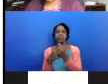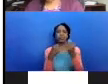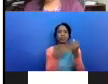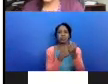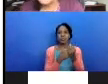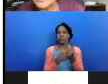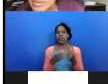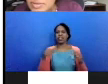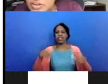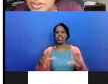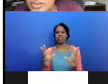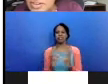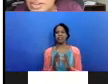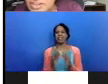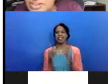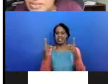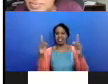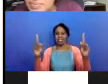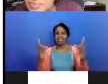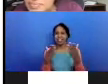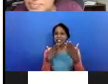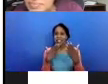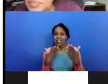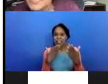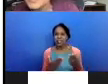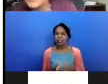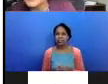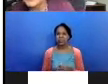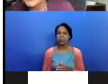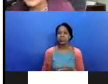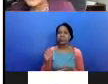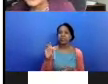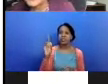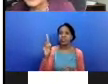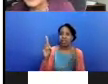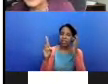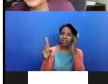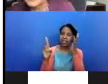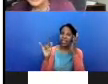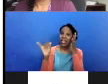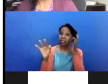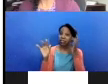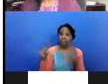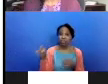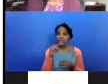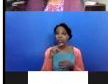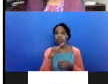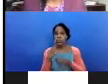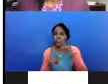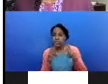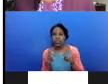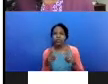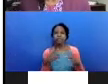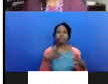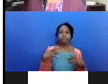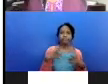goodbye. Sorry, go ahead. I would invite people if they want to email me questions or concerns,